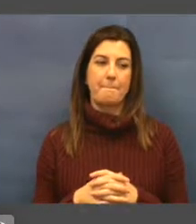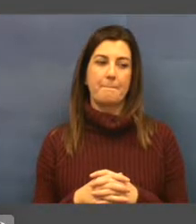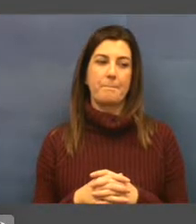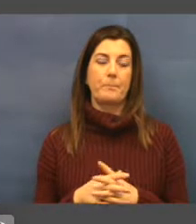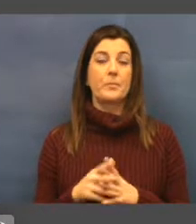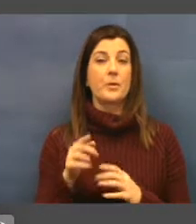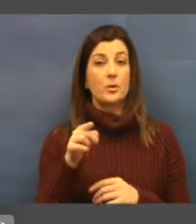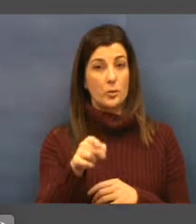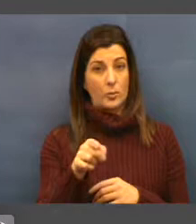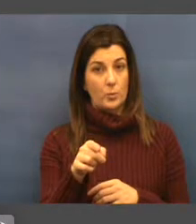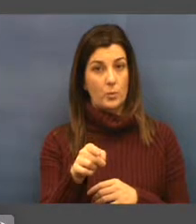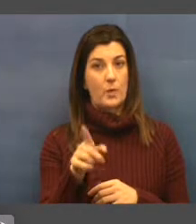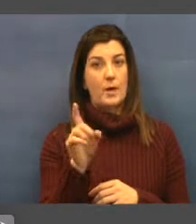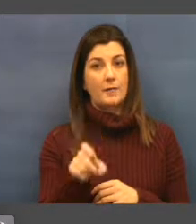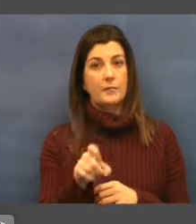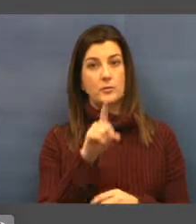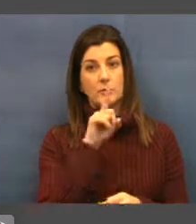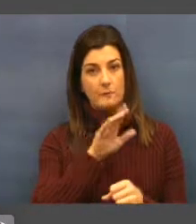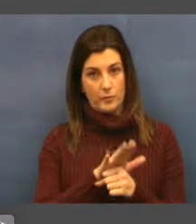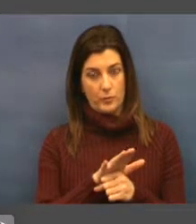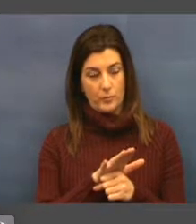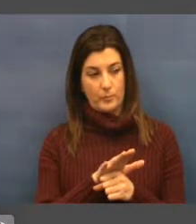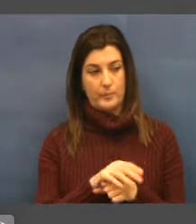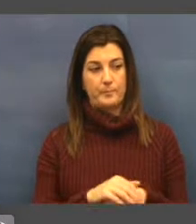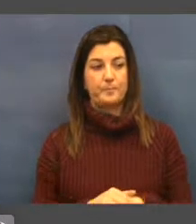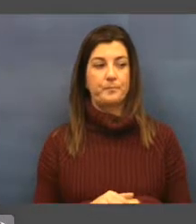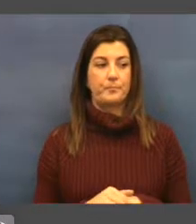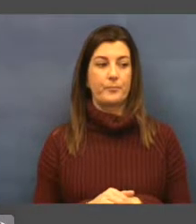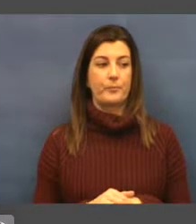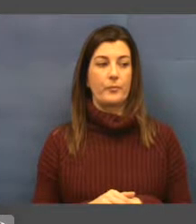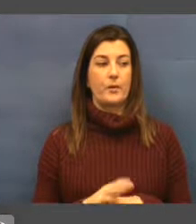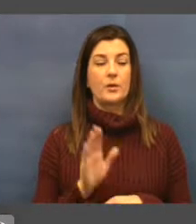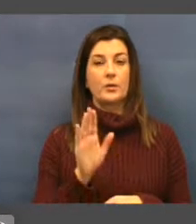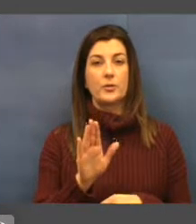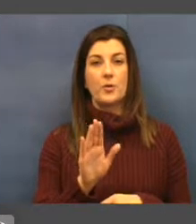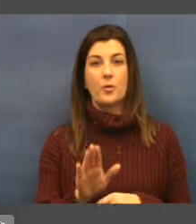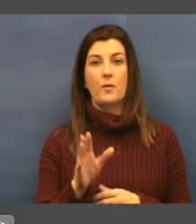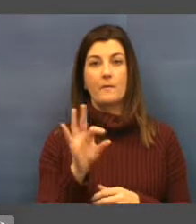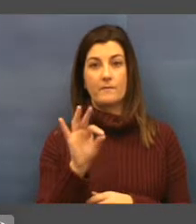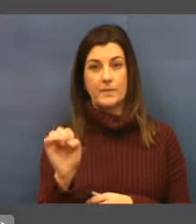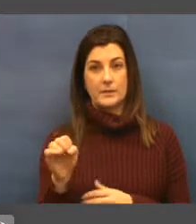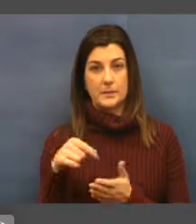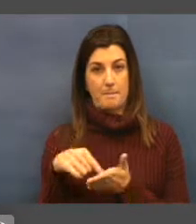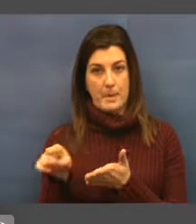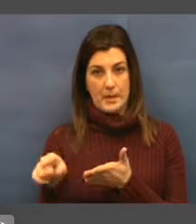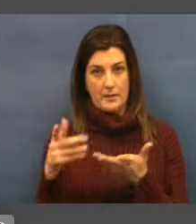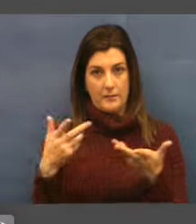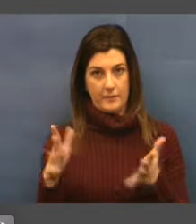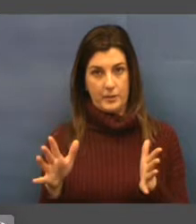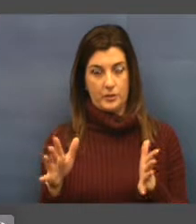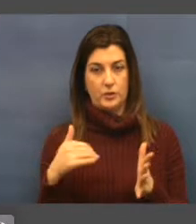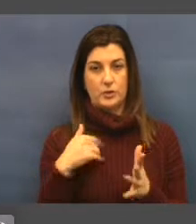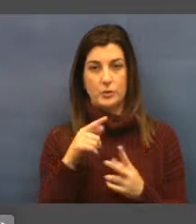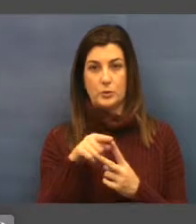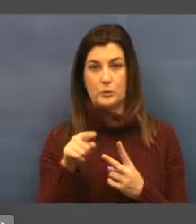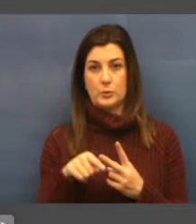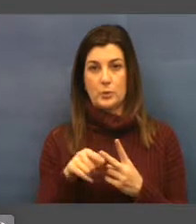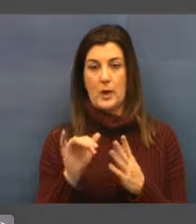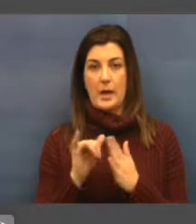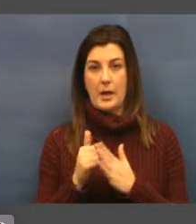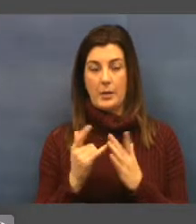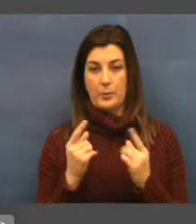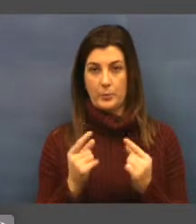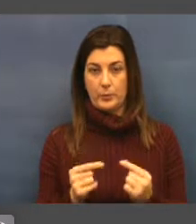You do, however, need to confirm that your fees have been paid. There's 2 ways to do